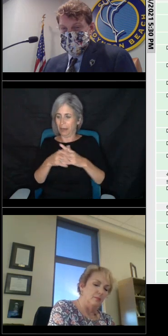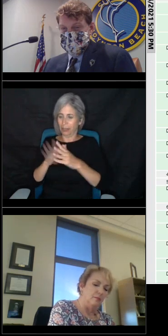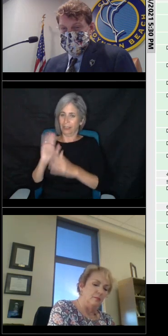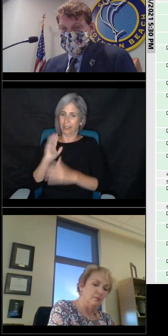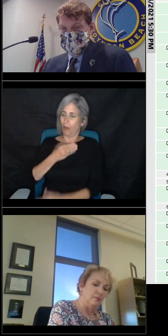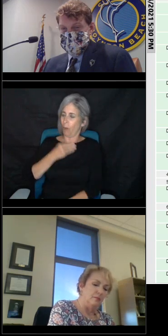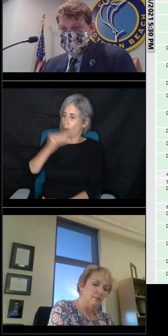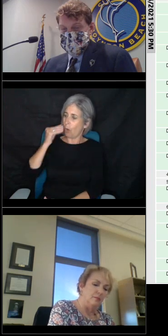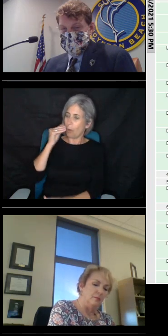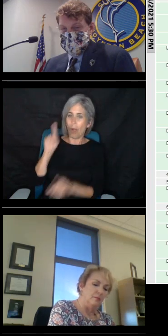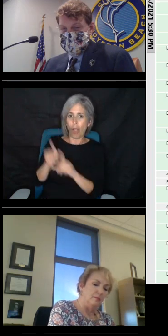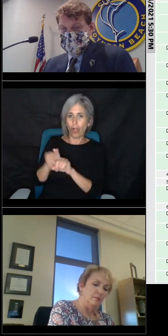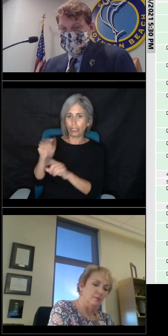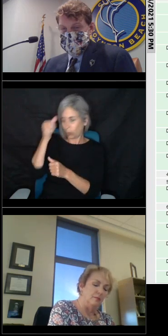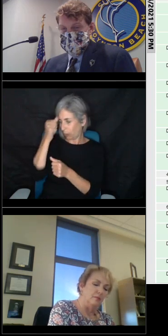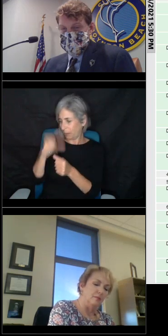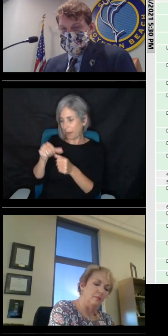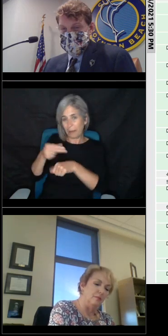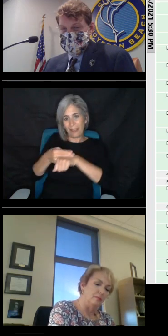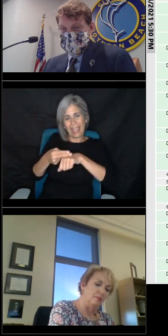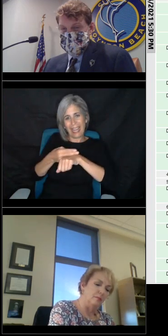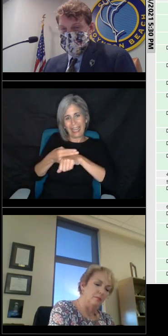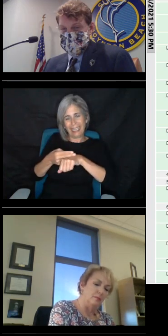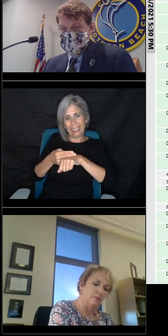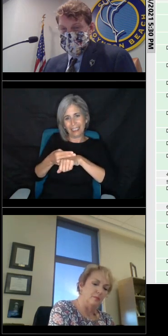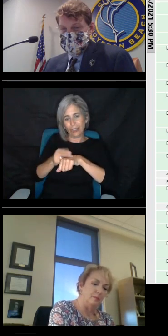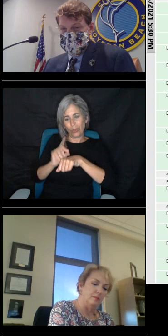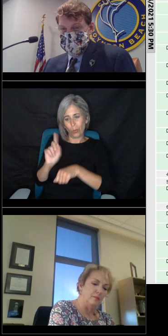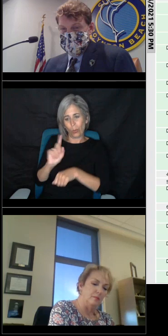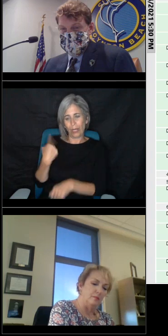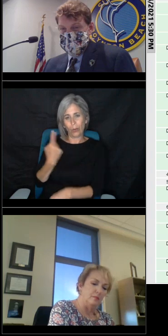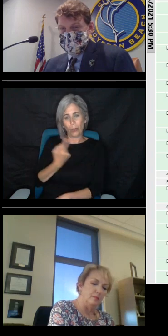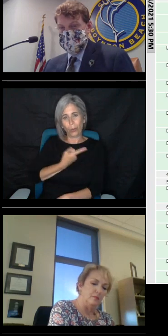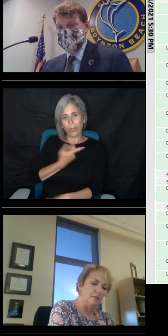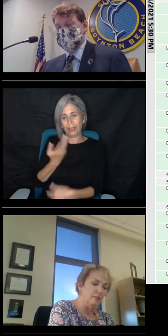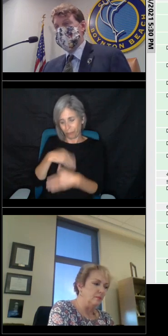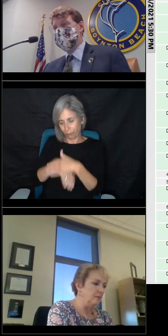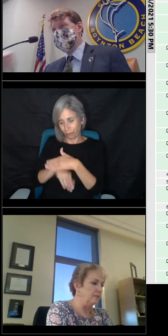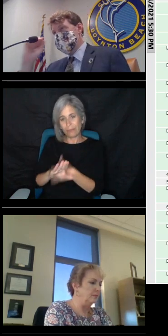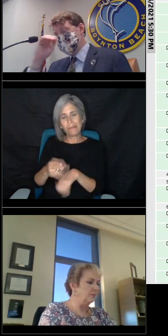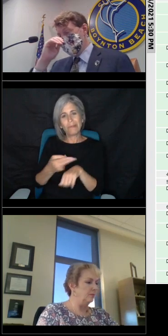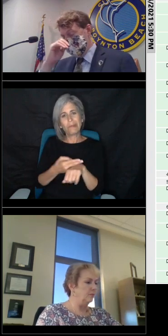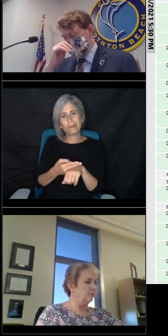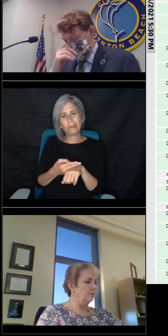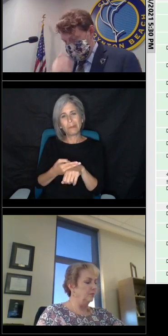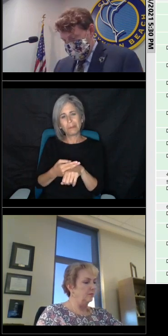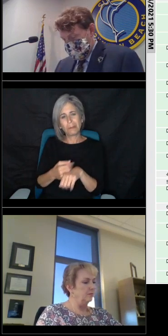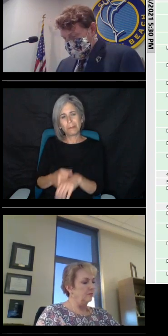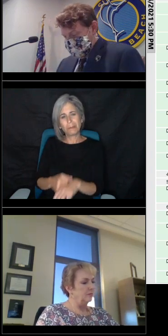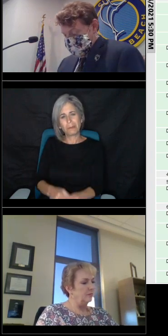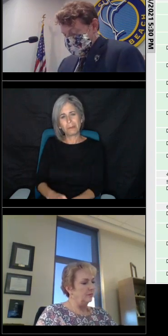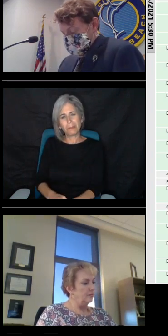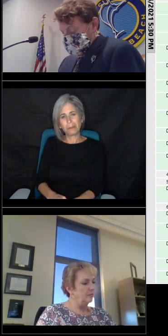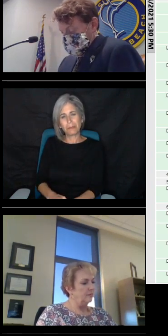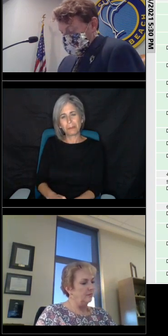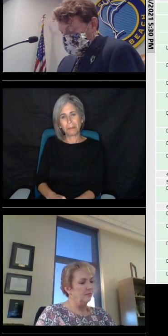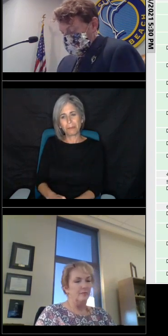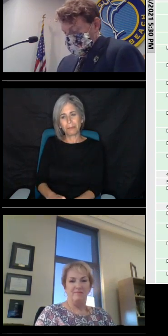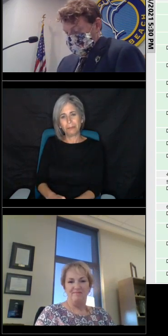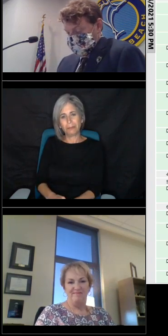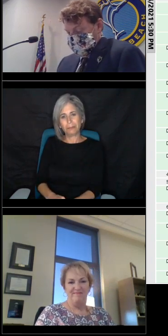But we also remember that Haiti is where, as a Haitian would say, "Côté l'embouette enterré."